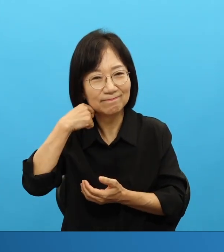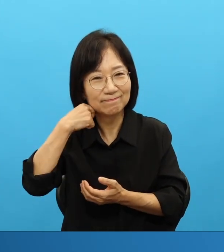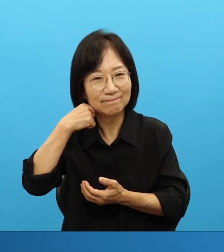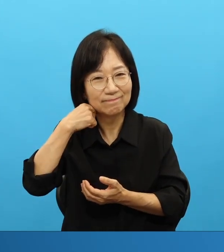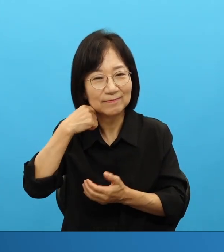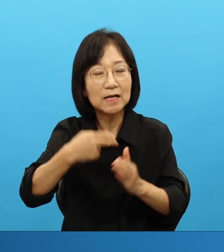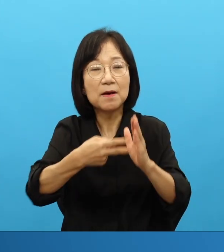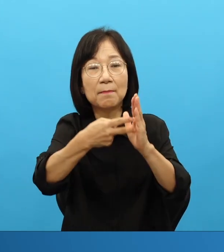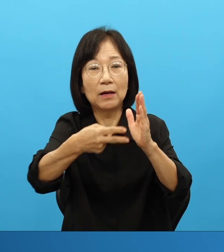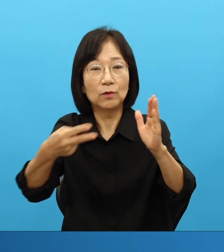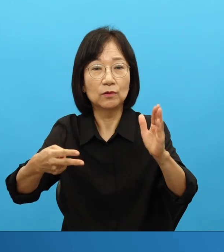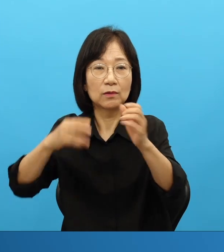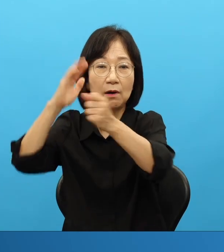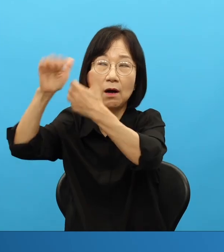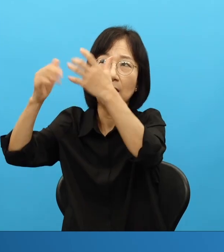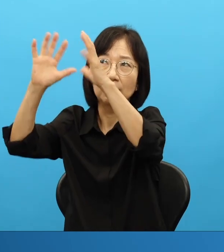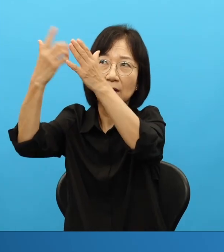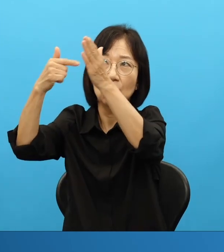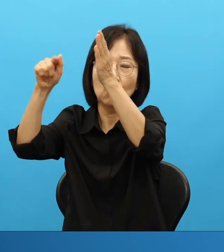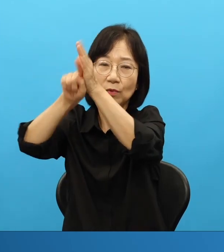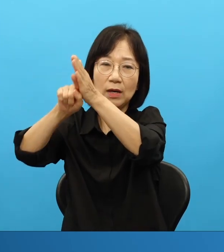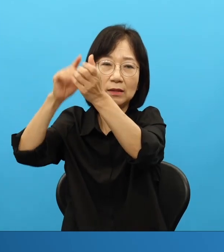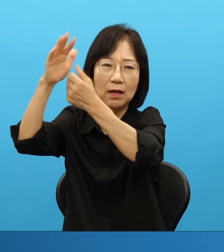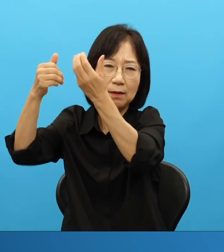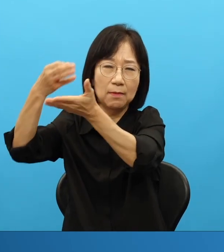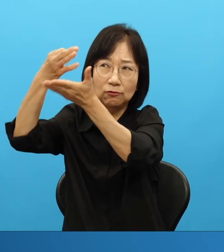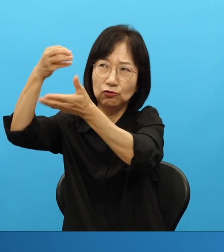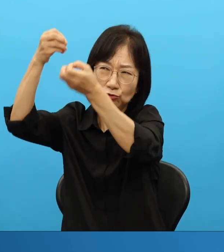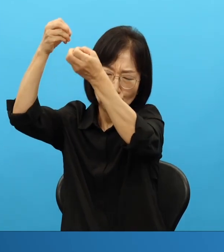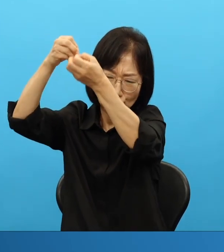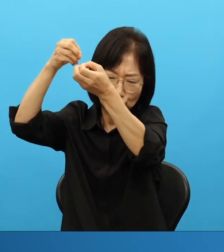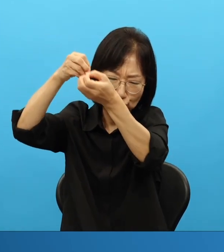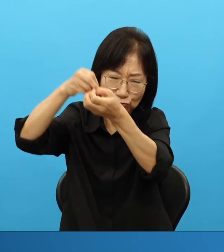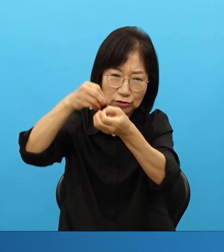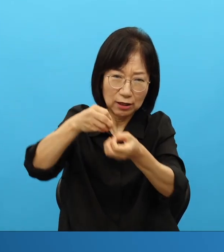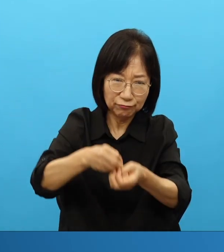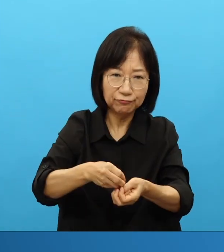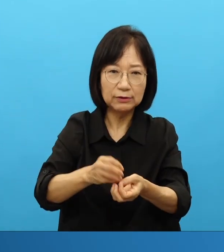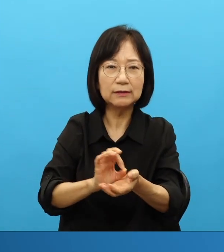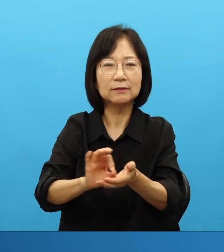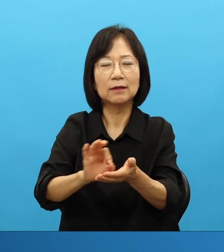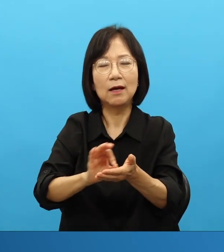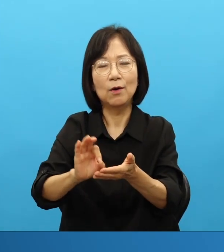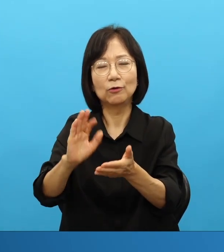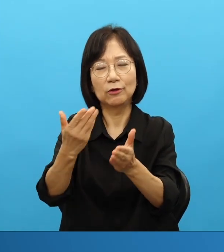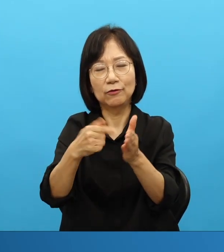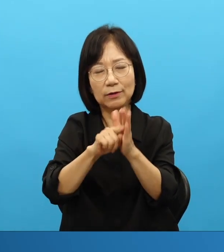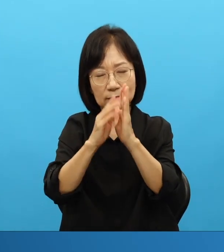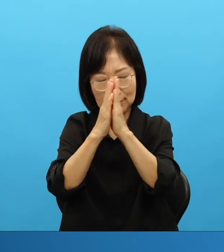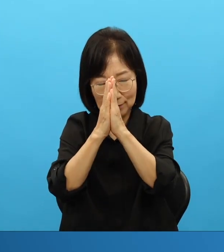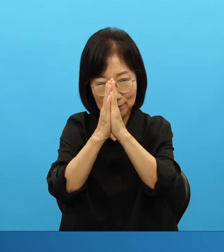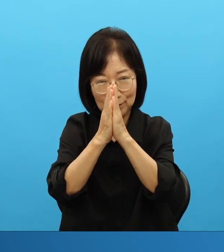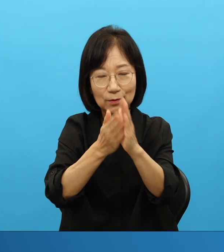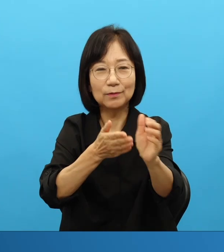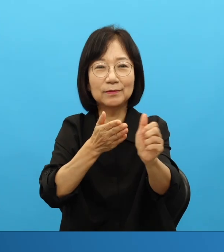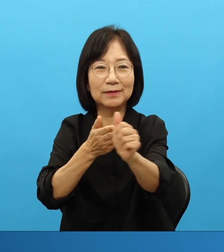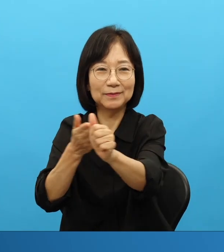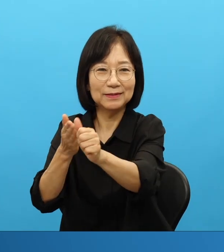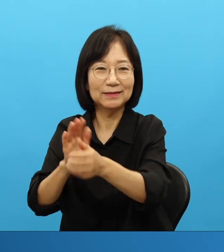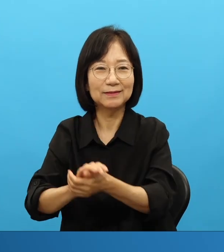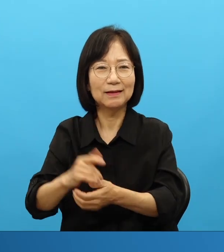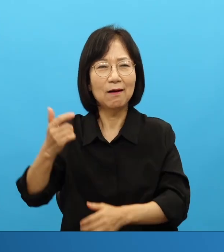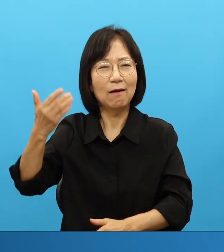pray that Vanuatu will be used as legacy of God for His kingdom. In the past, our first